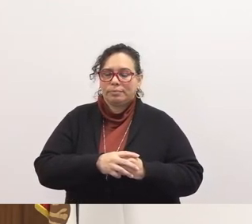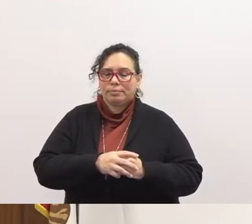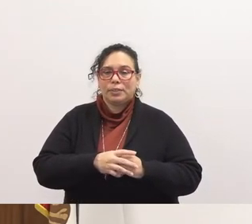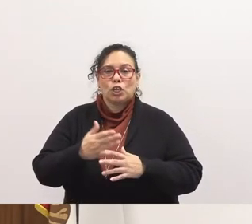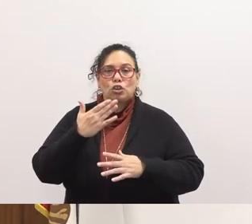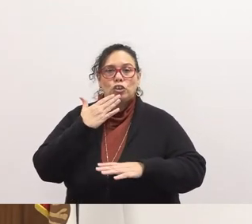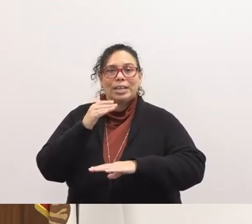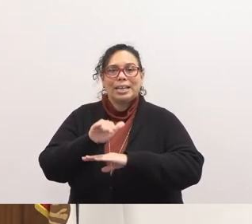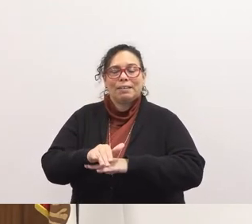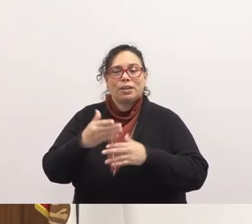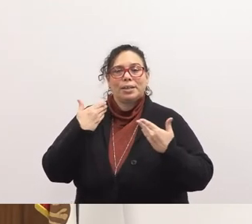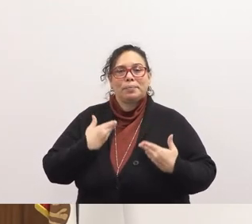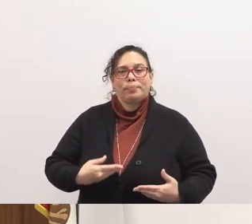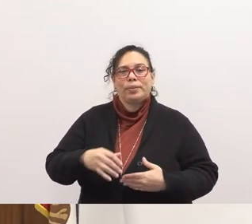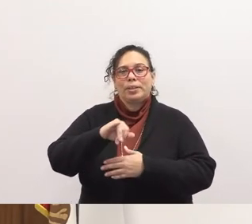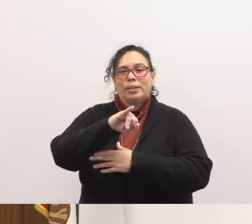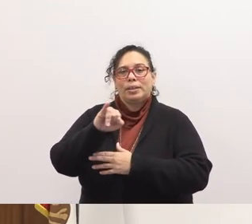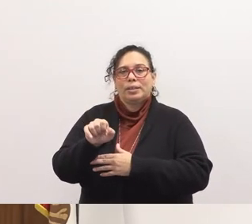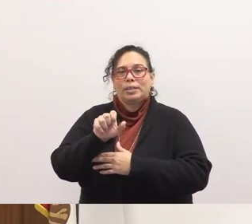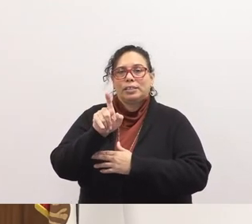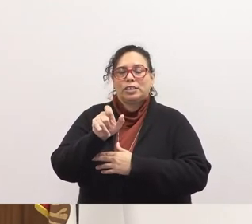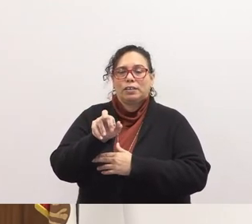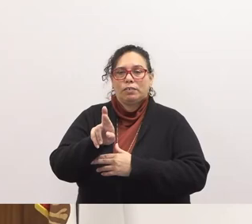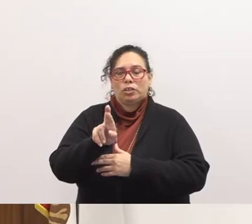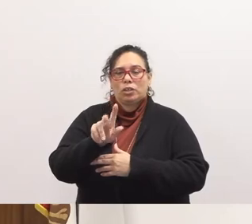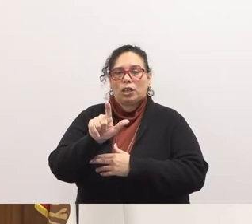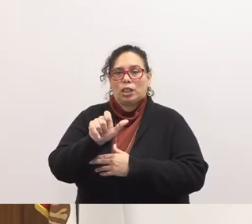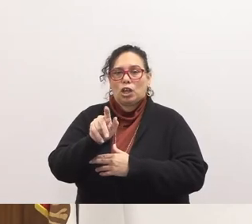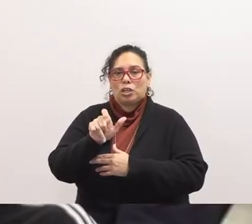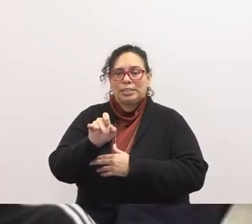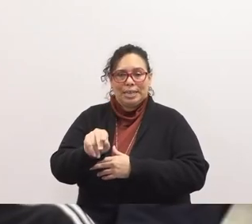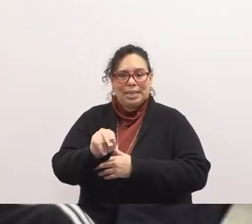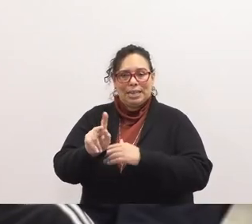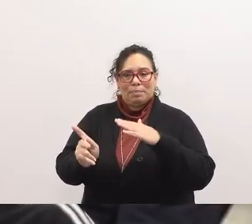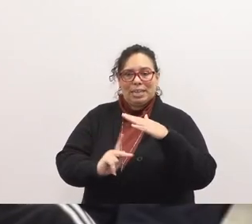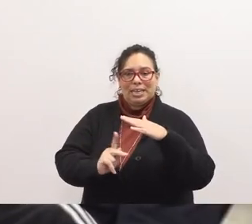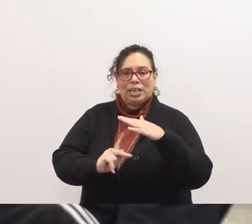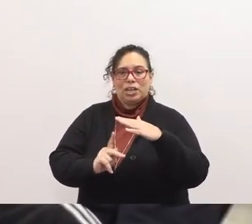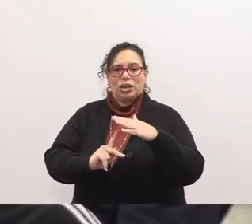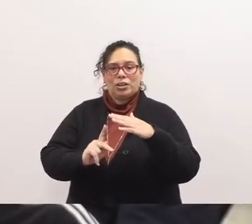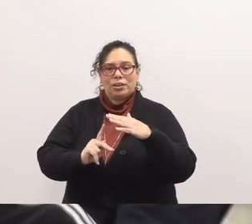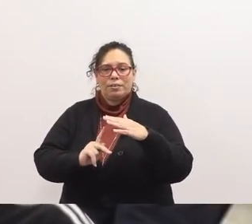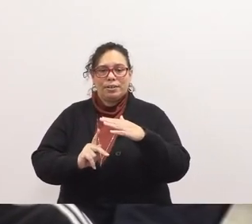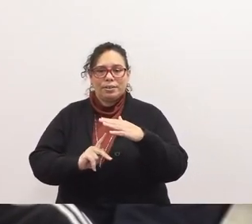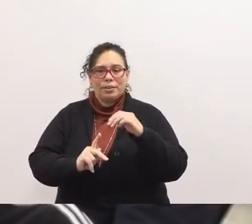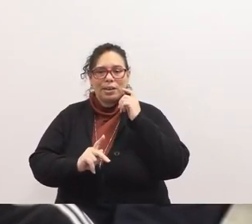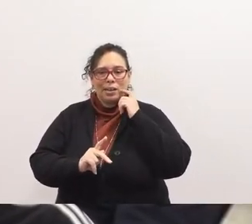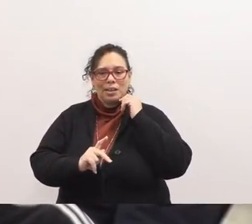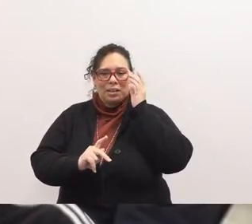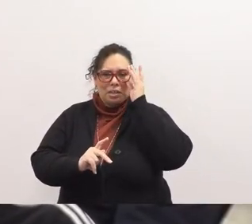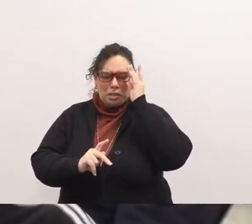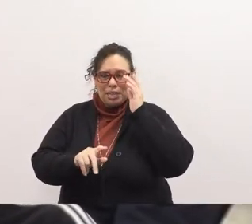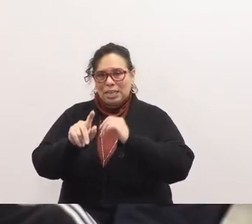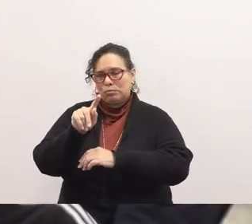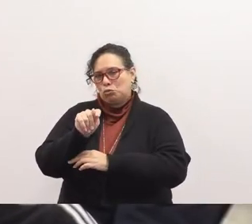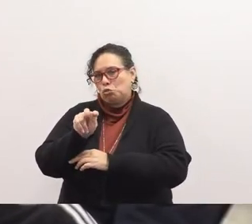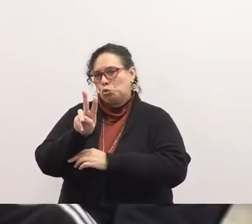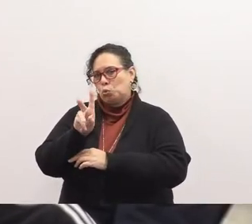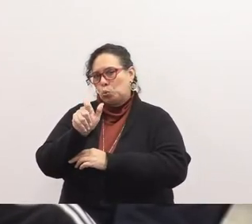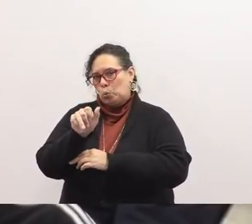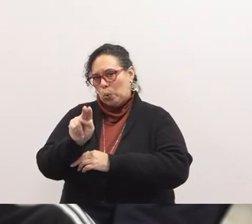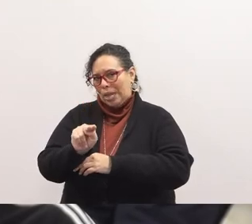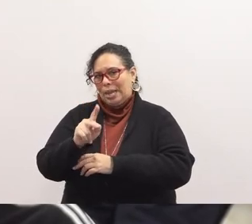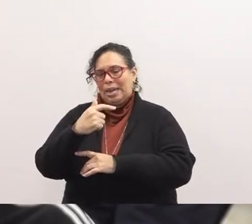Good evening. My name is Jennifer Larson. I'm a kindergarten teacher at Twain Elementary School. I've been teaching for this district for